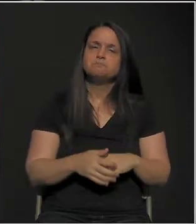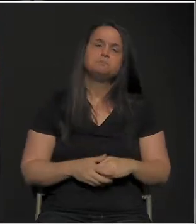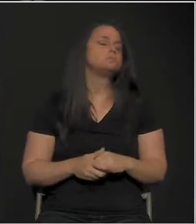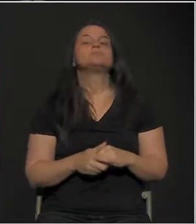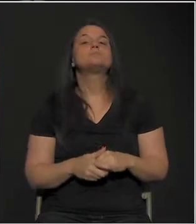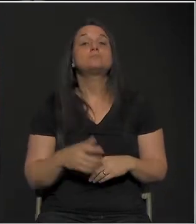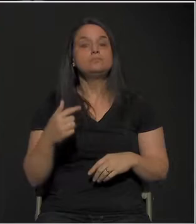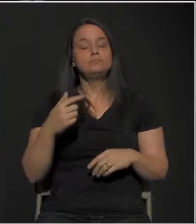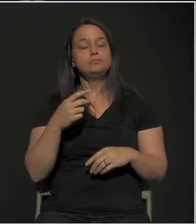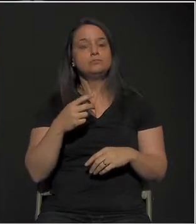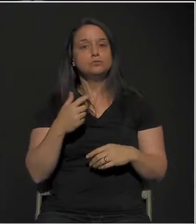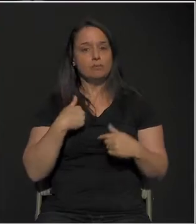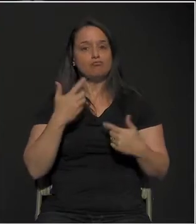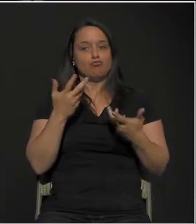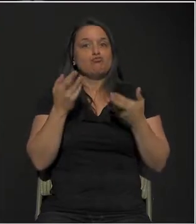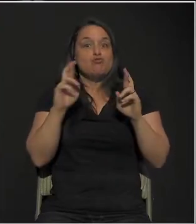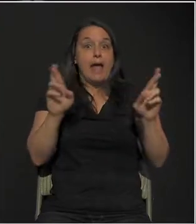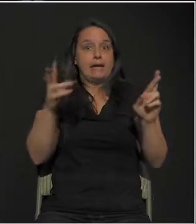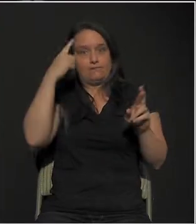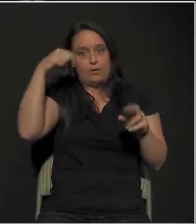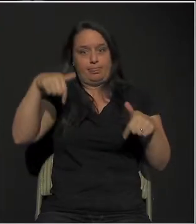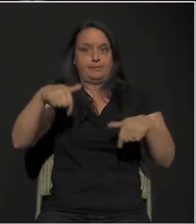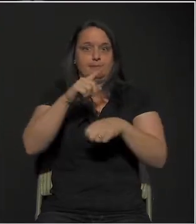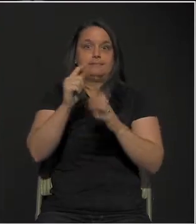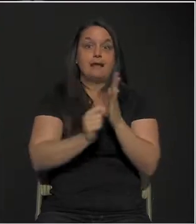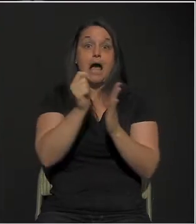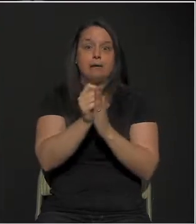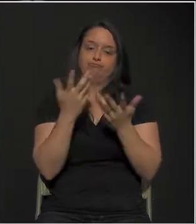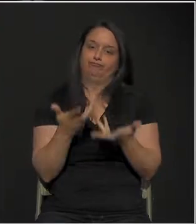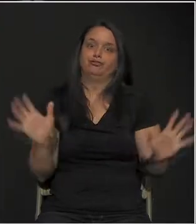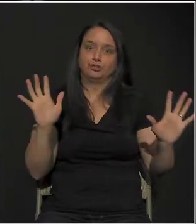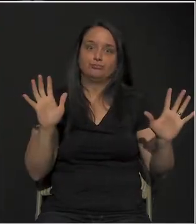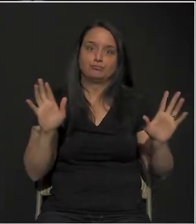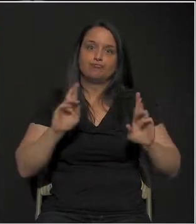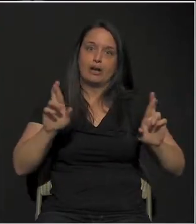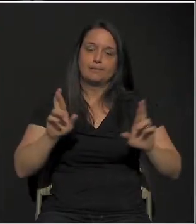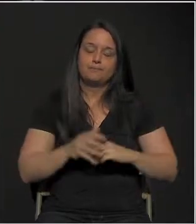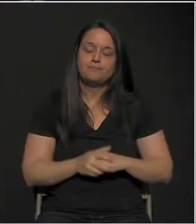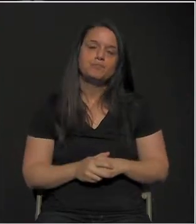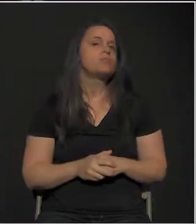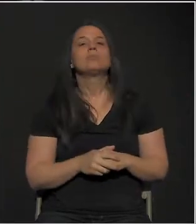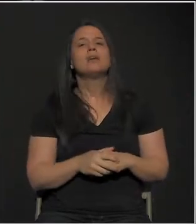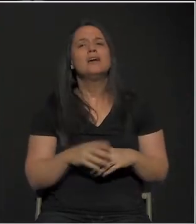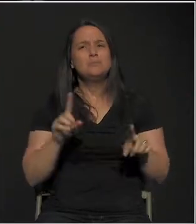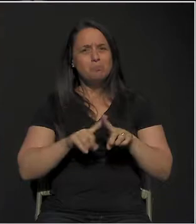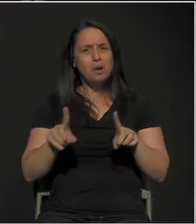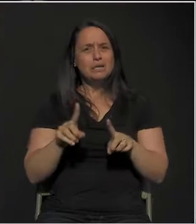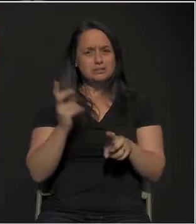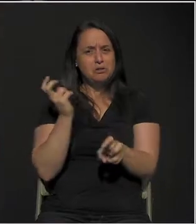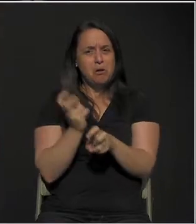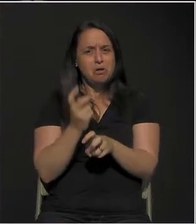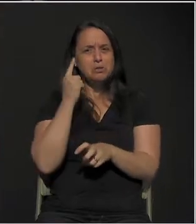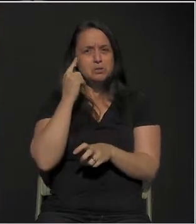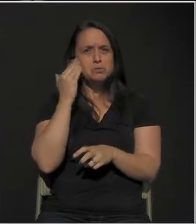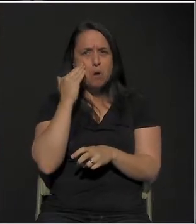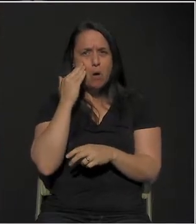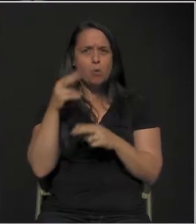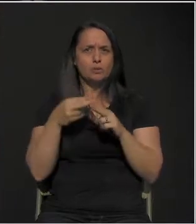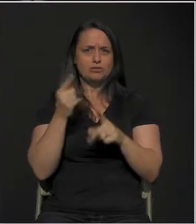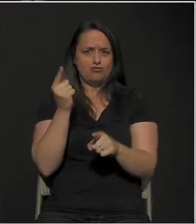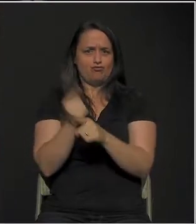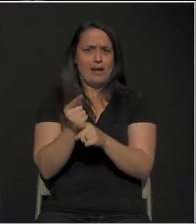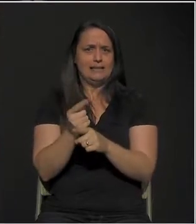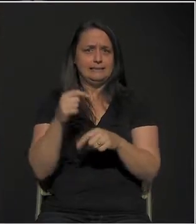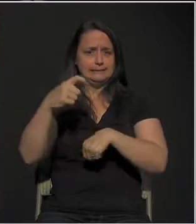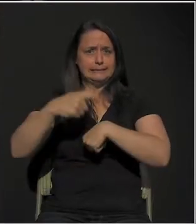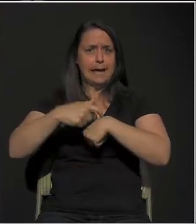we talked about that a little bit. It's really hard to know when we should go forward or how we should go forward, you know, because the